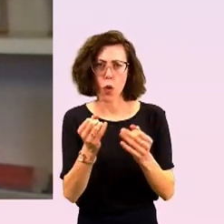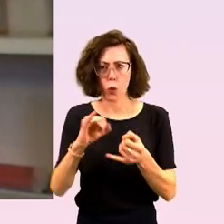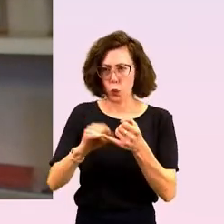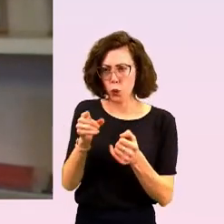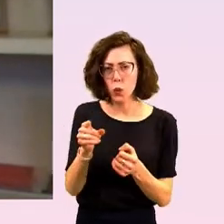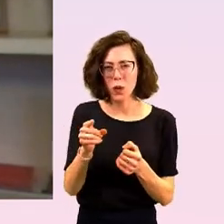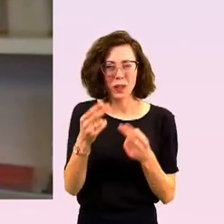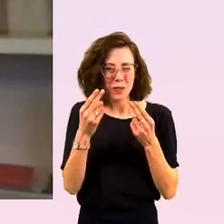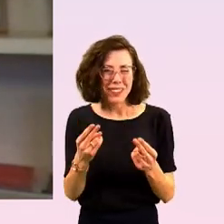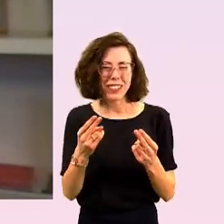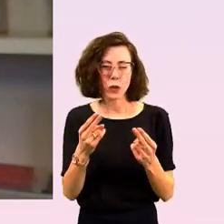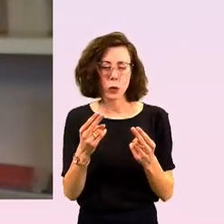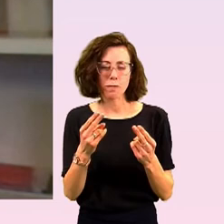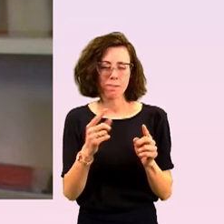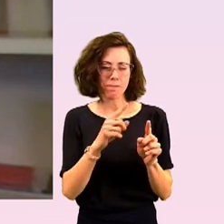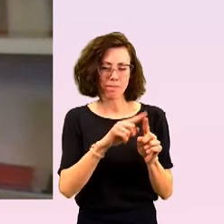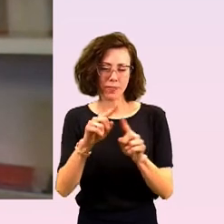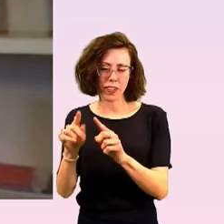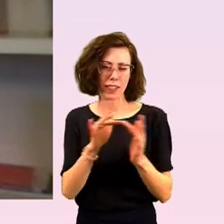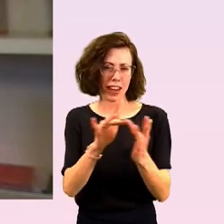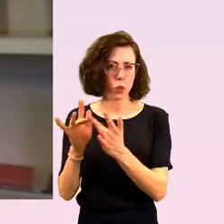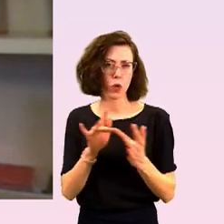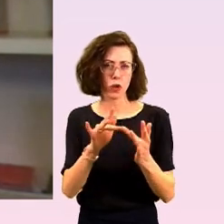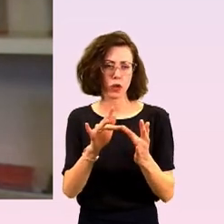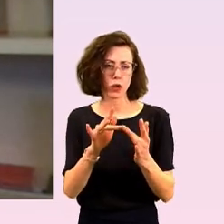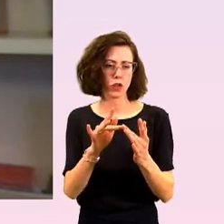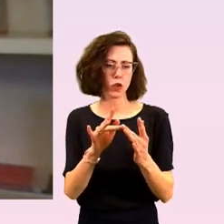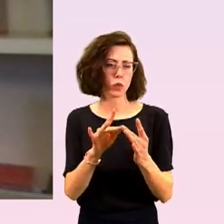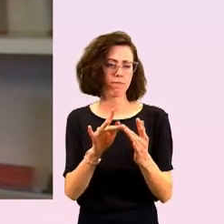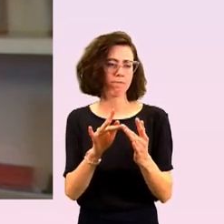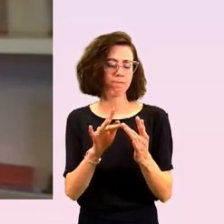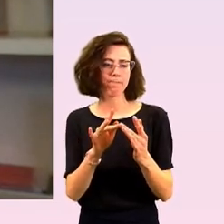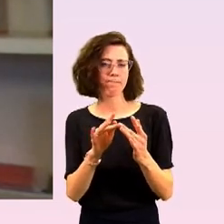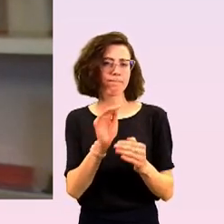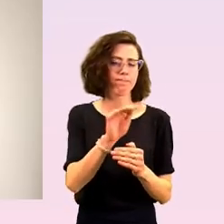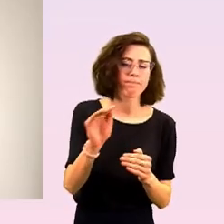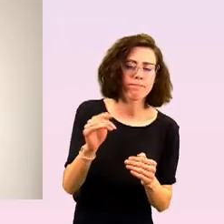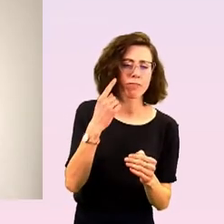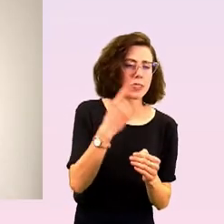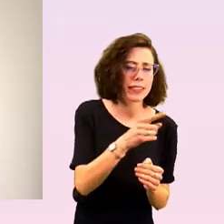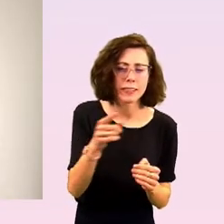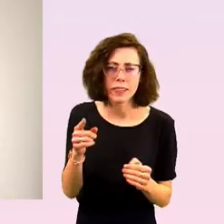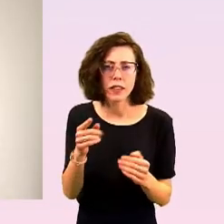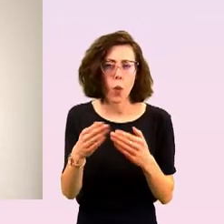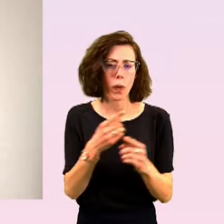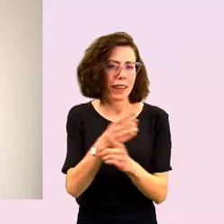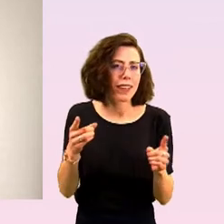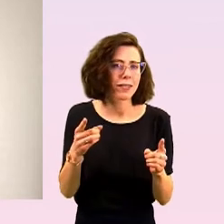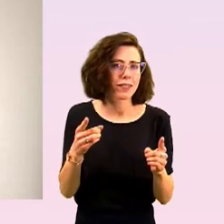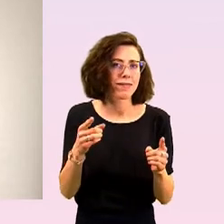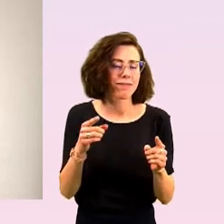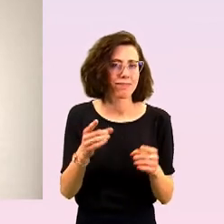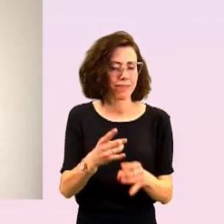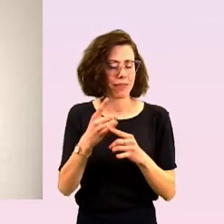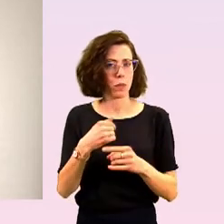networks just gives you that wider perspective and kind of educates you and continues to do that. Francis, I'd agree with you there